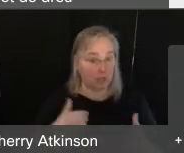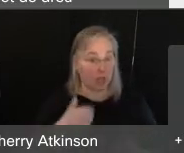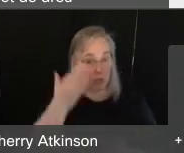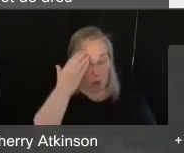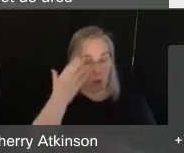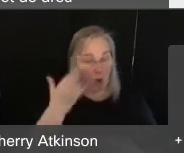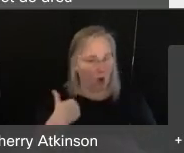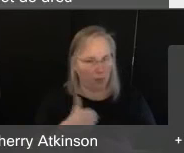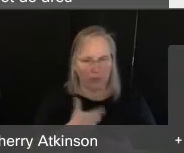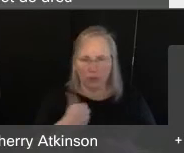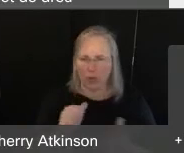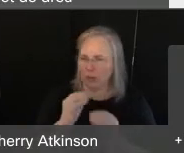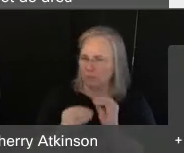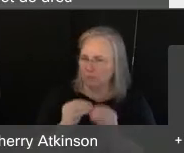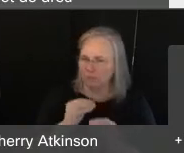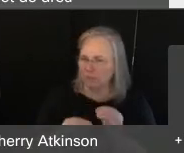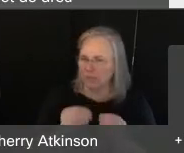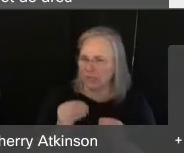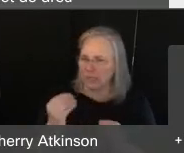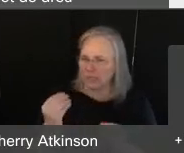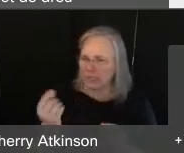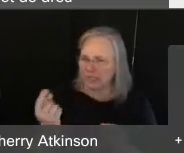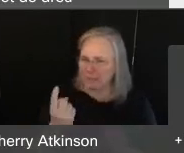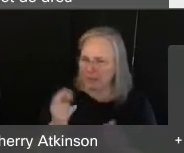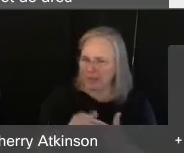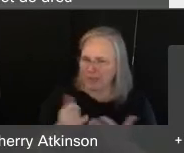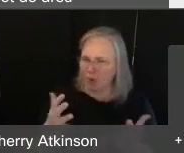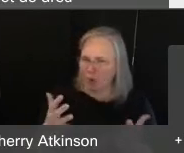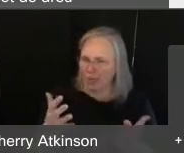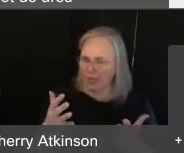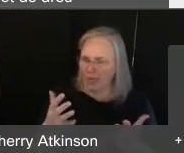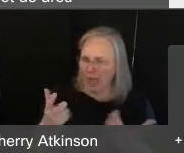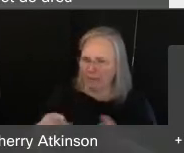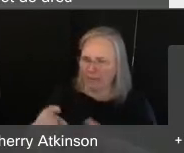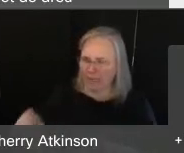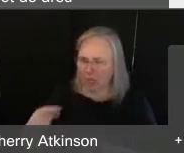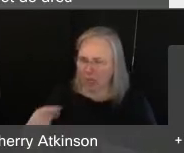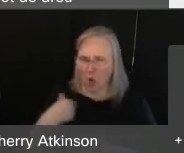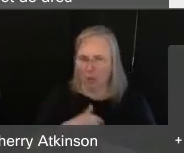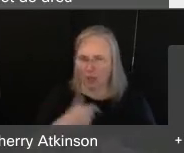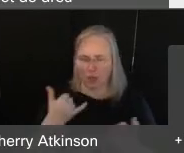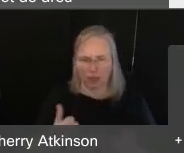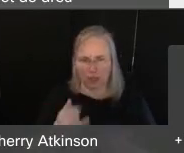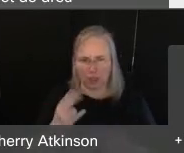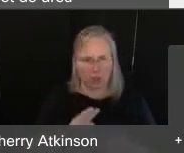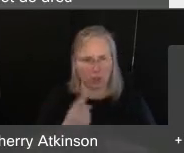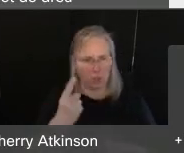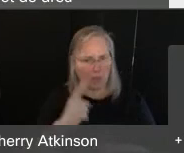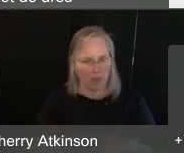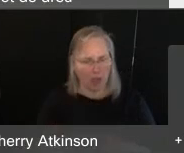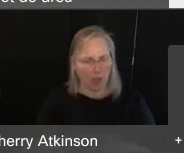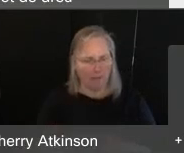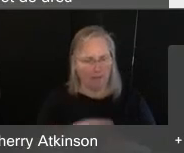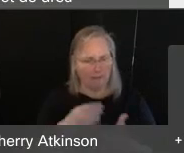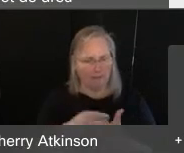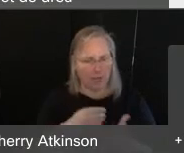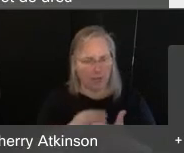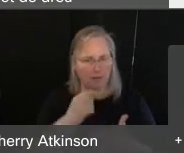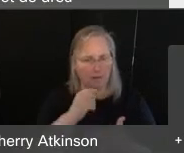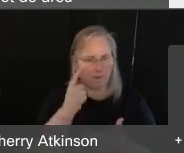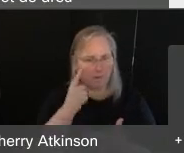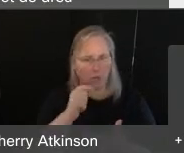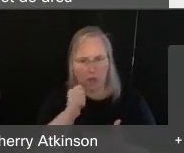correct something that's currently happening? Are we currently using one-time funding for non-recurring